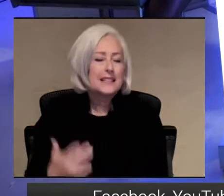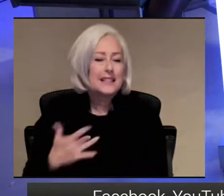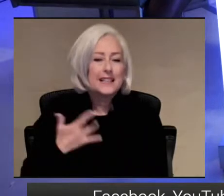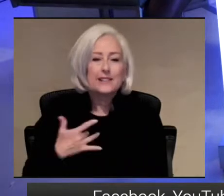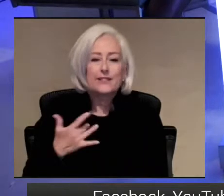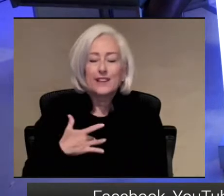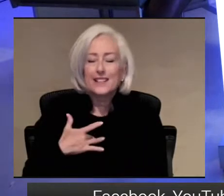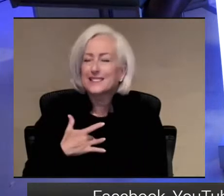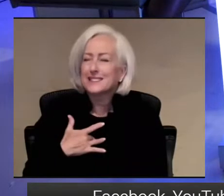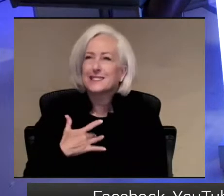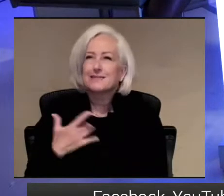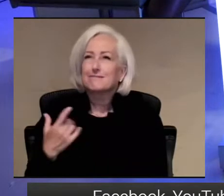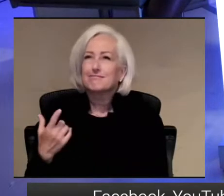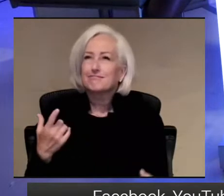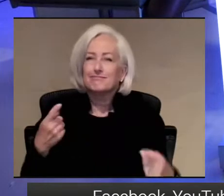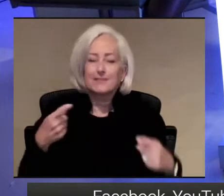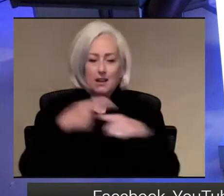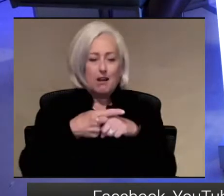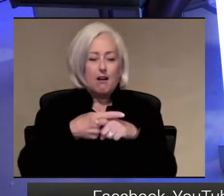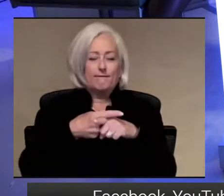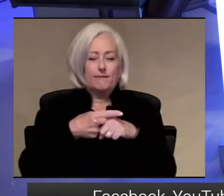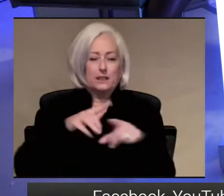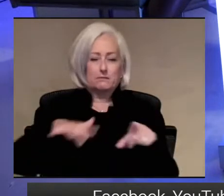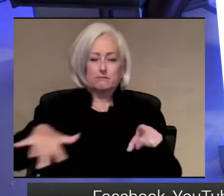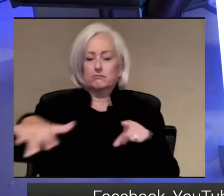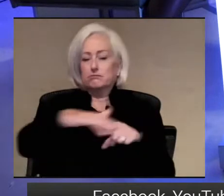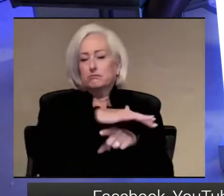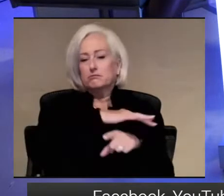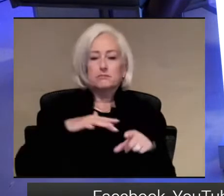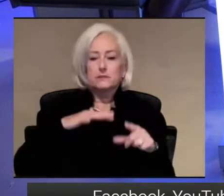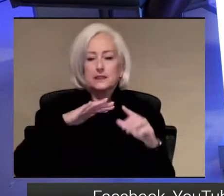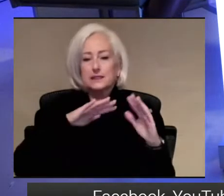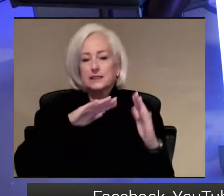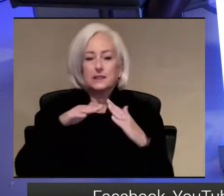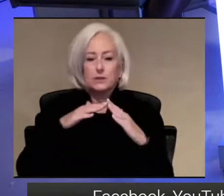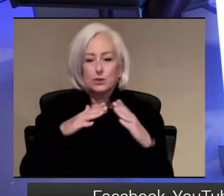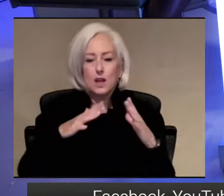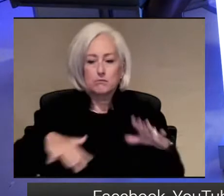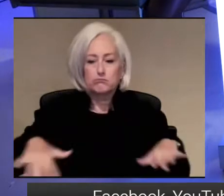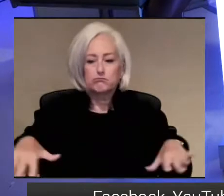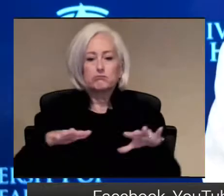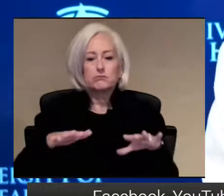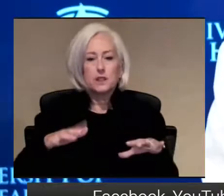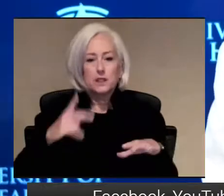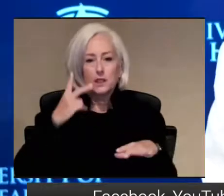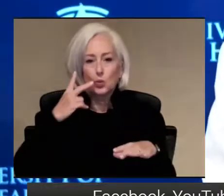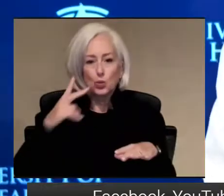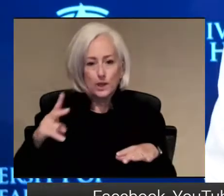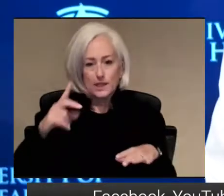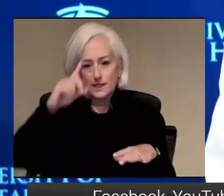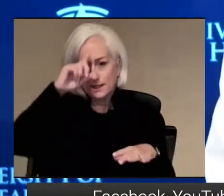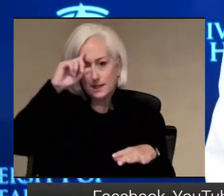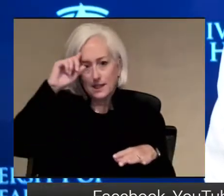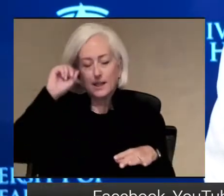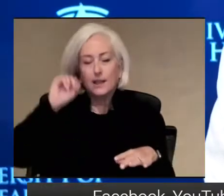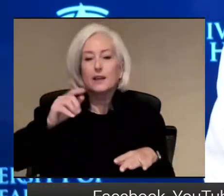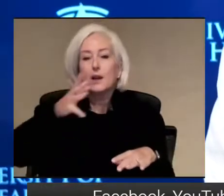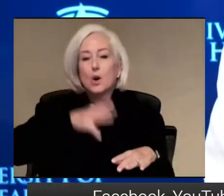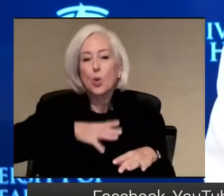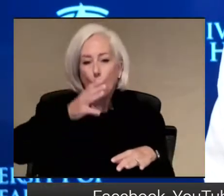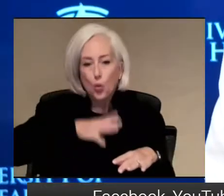in our society right now. You see, in some ways, the rise of Black women in really important positions. Yes. Supreme Court